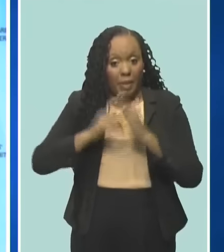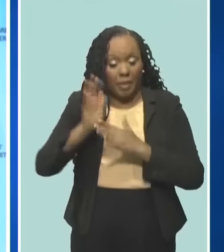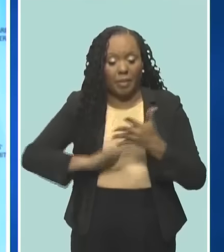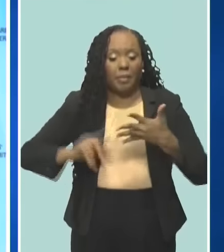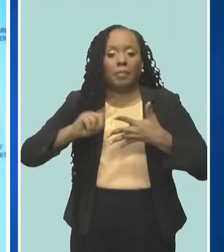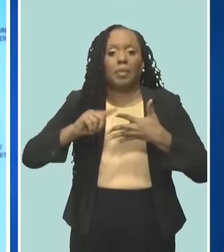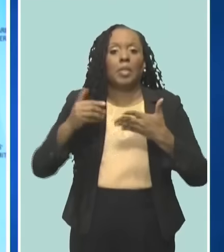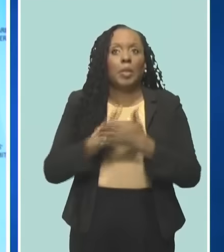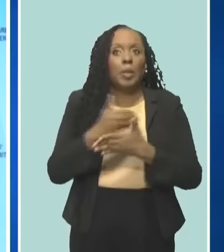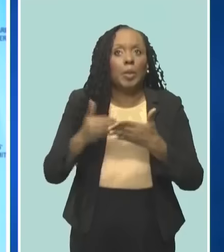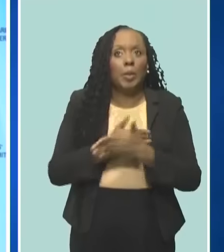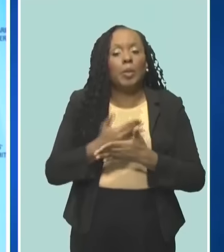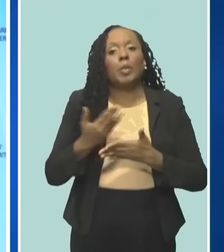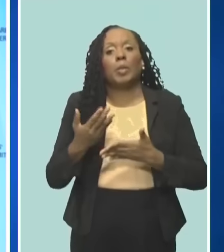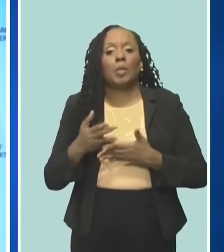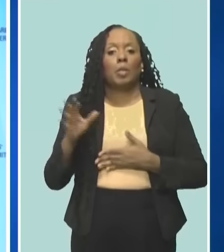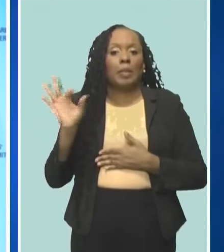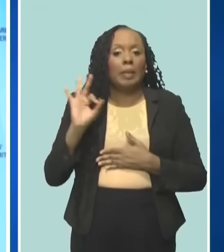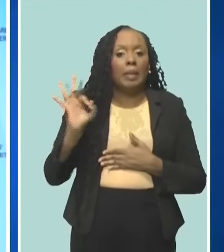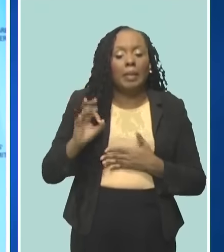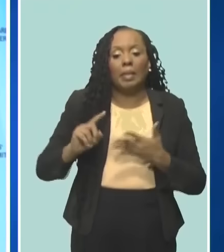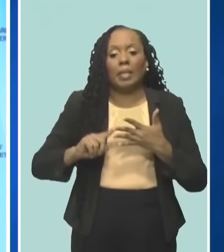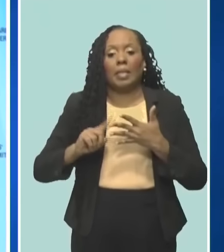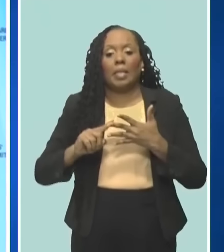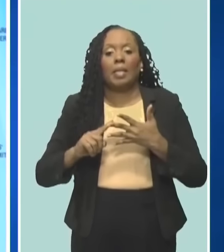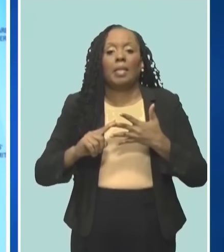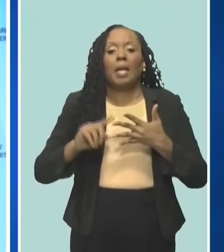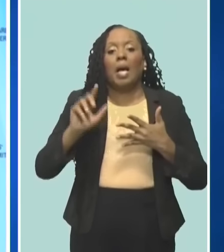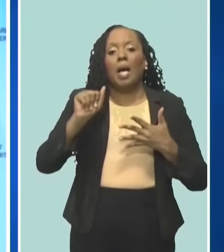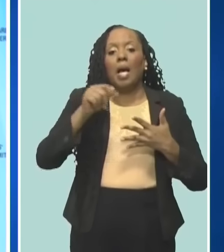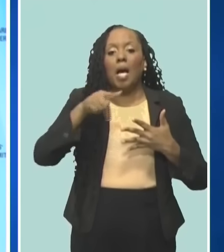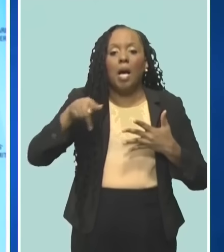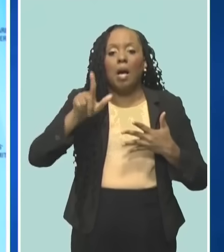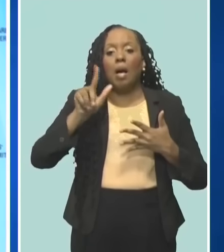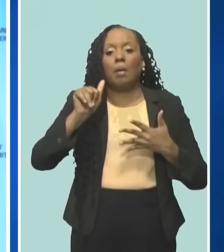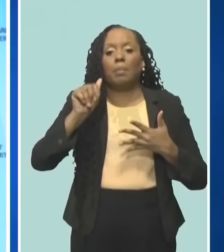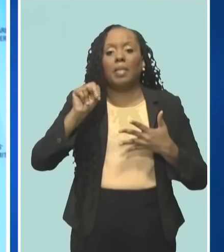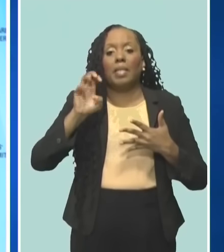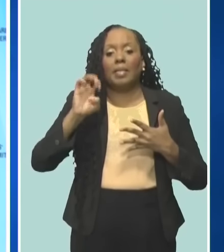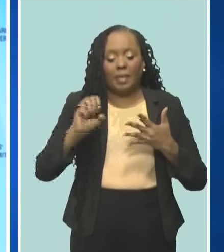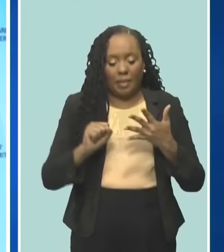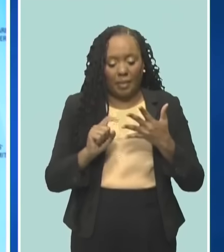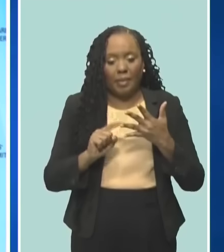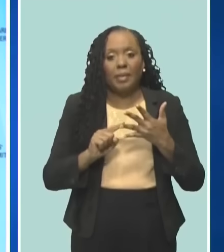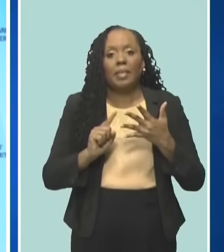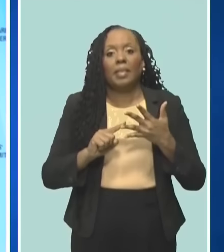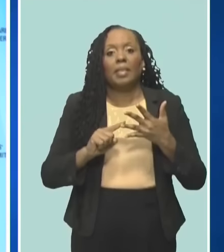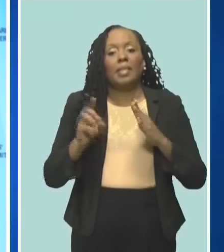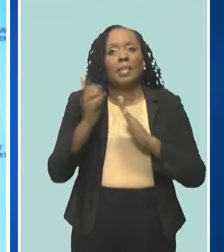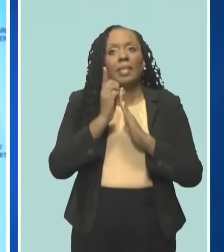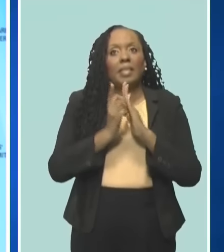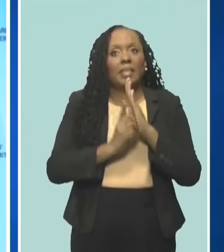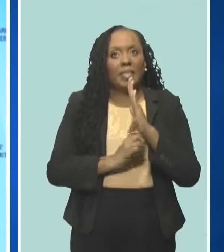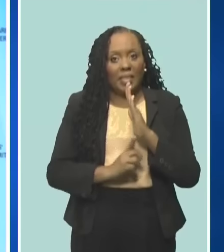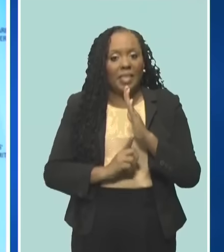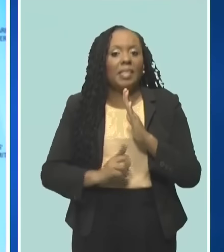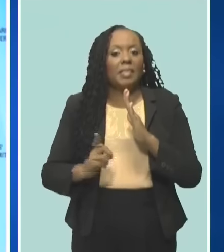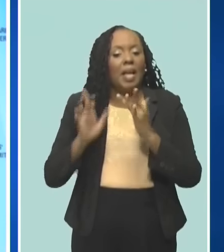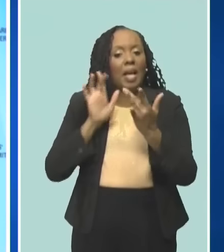appliances, stylish furnishings, and expert interior design consultation from Kimberly